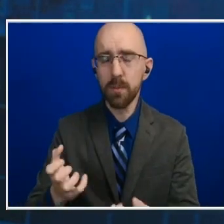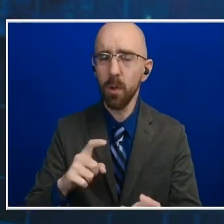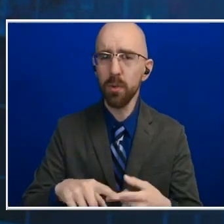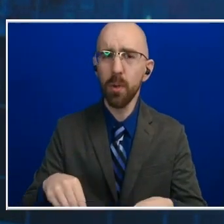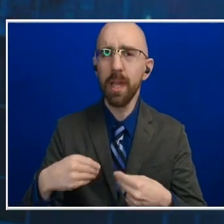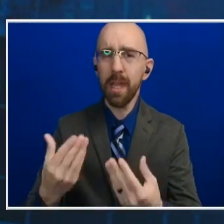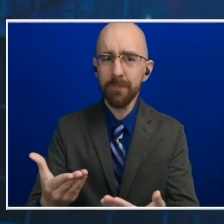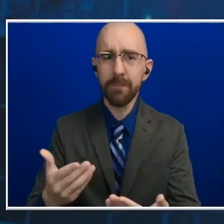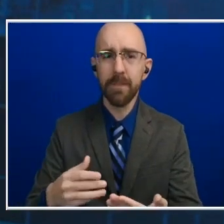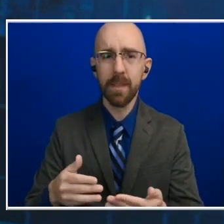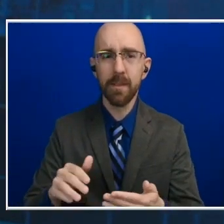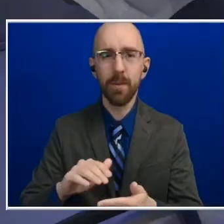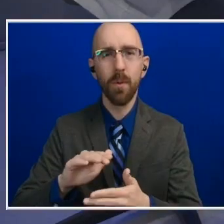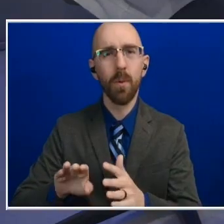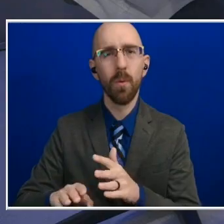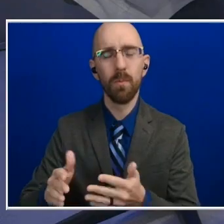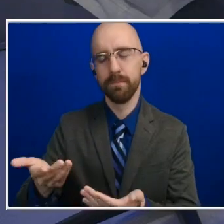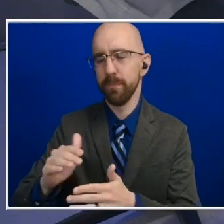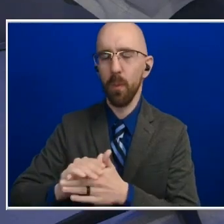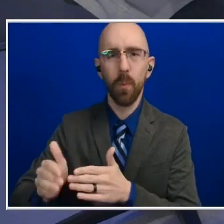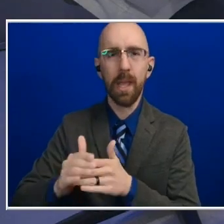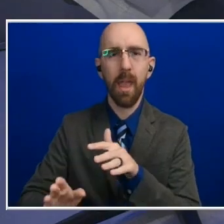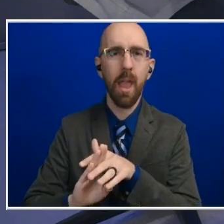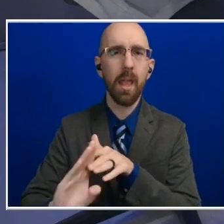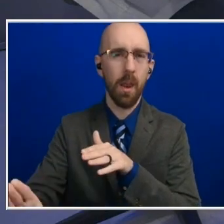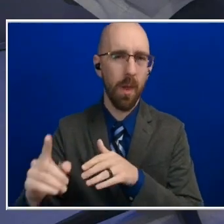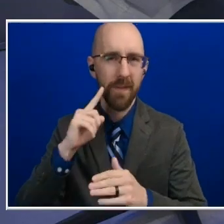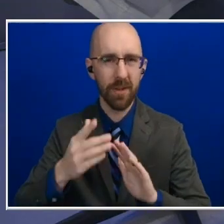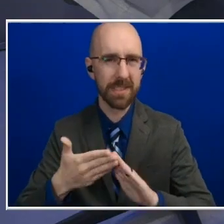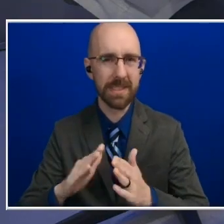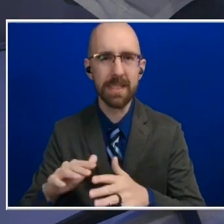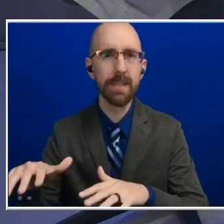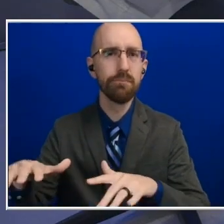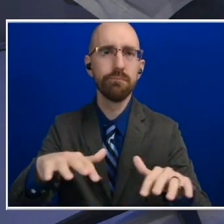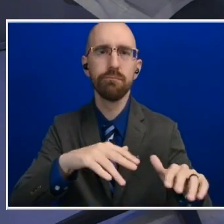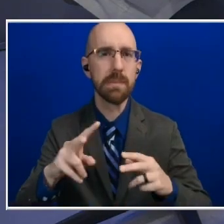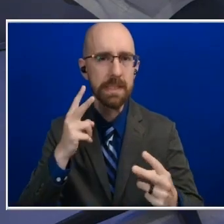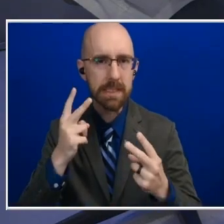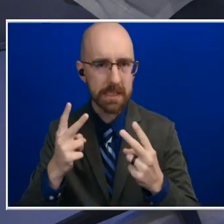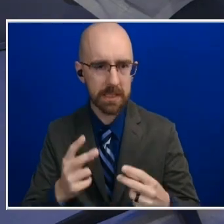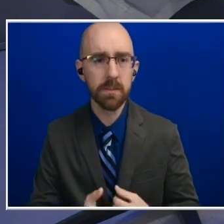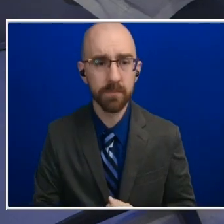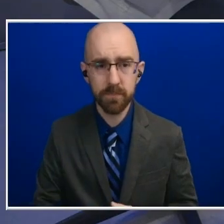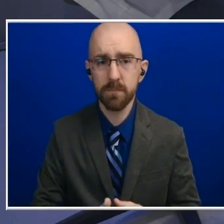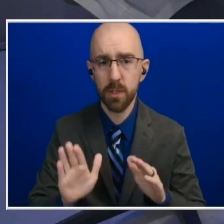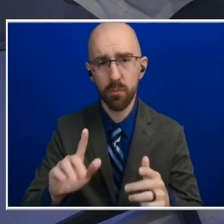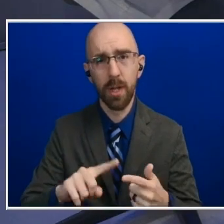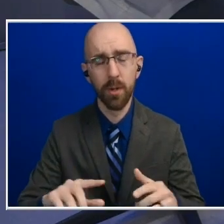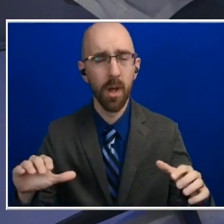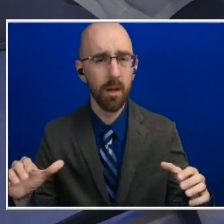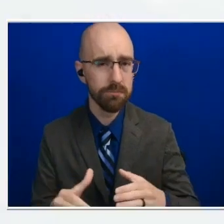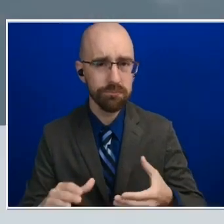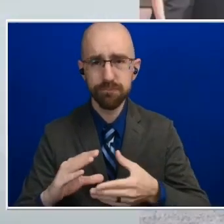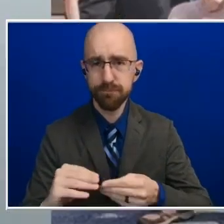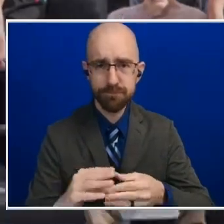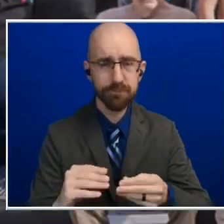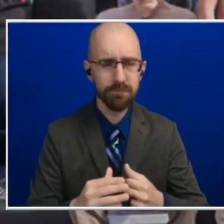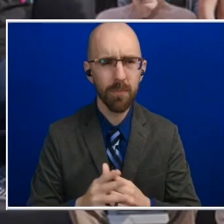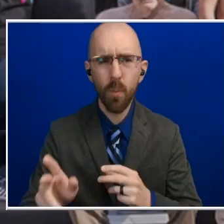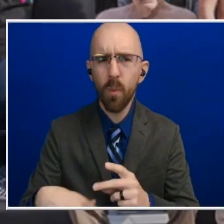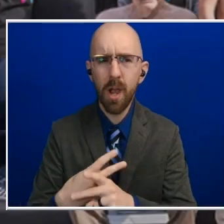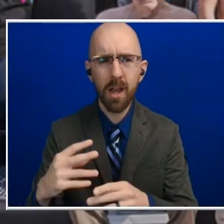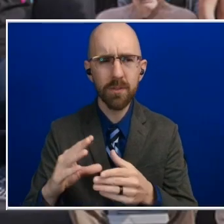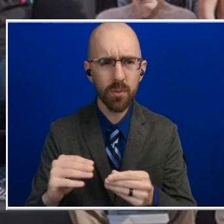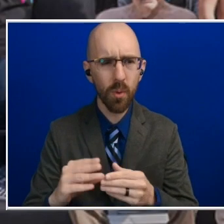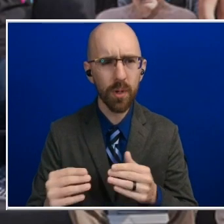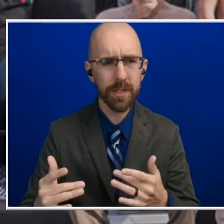to enjoy the rest of the city. It's going to be a great time to be all together again absolutely. and share stories. What kind of stories, concerns